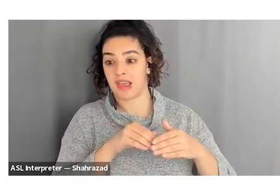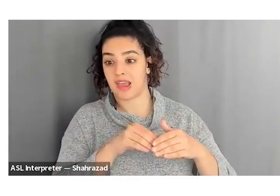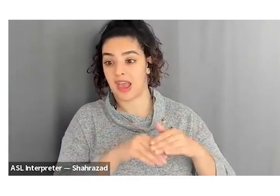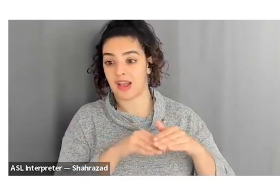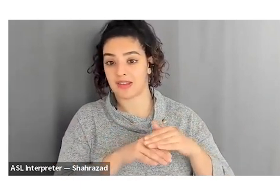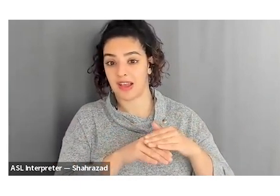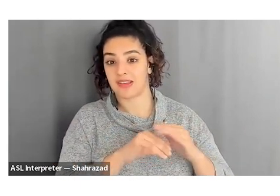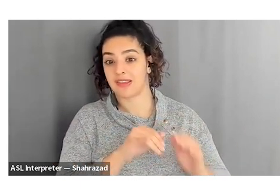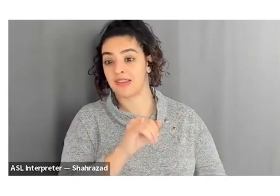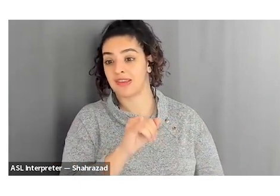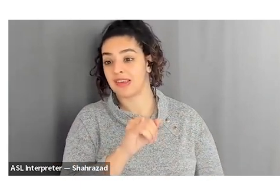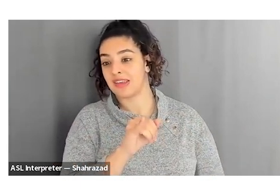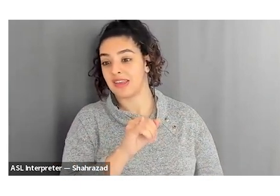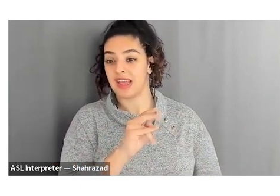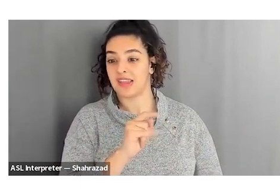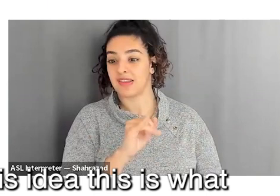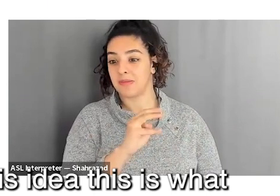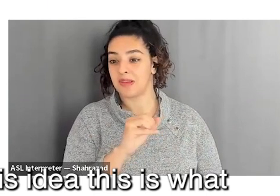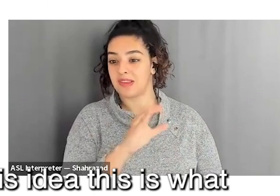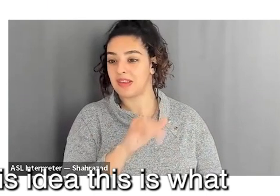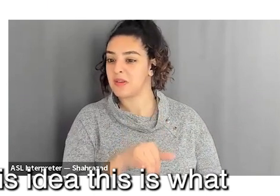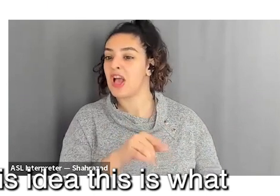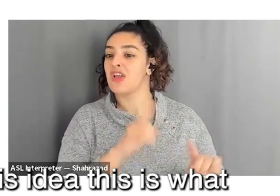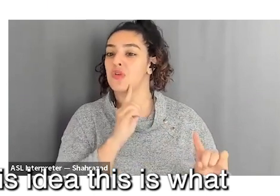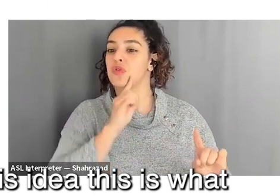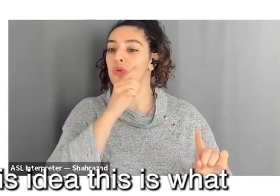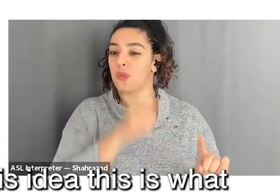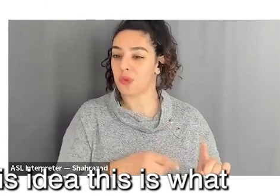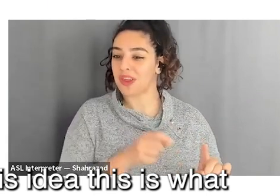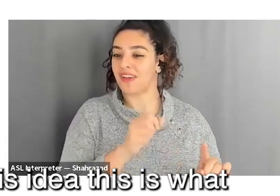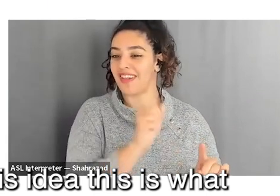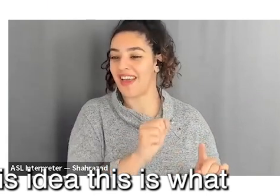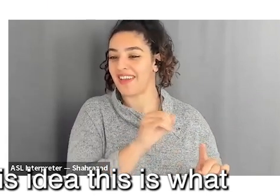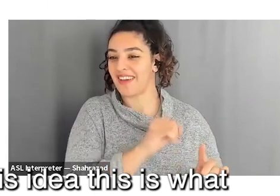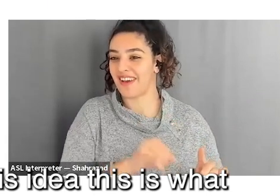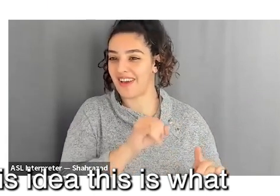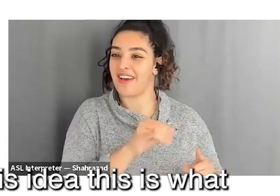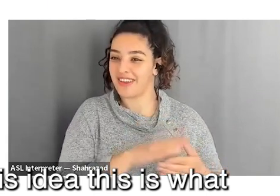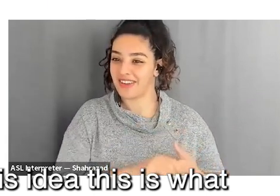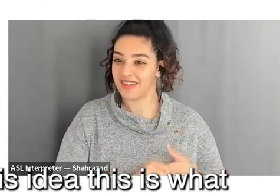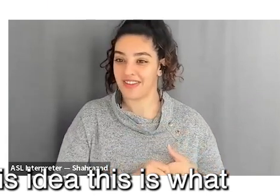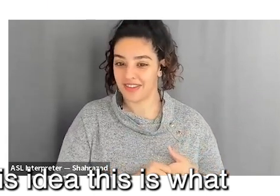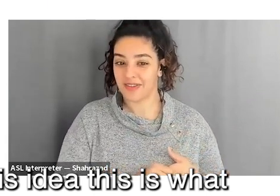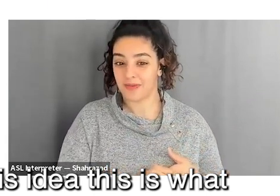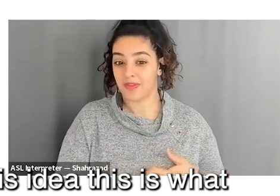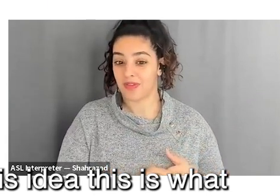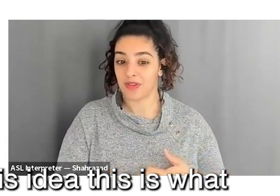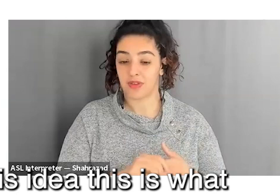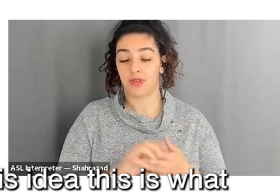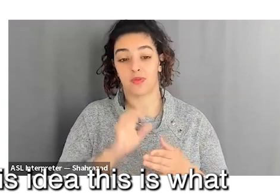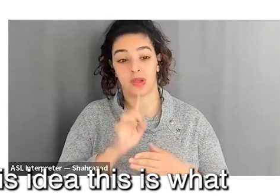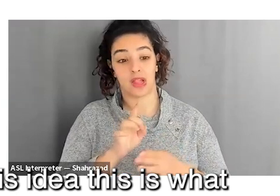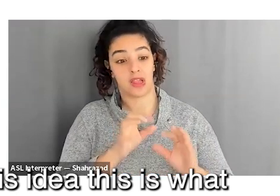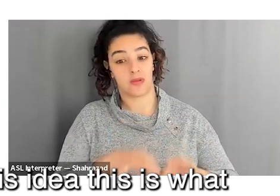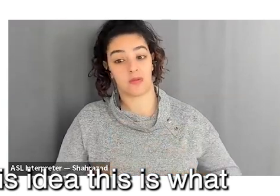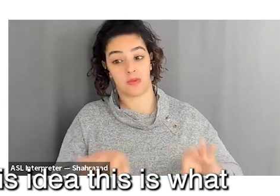real AI. I think this is really, really that we need to lean into this idea of access intimacy, of disability,